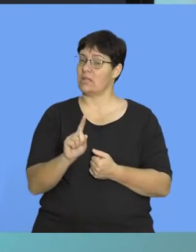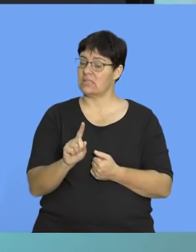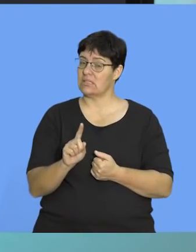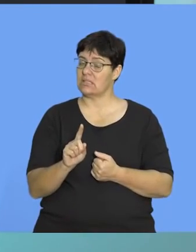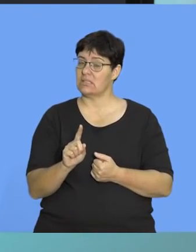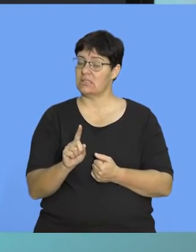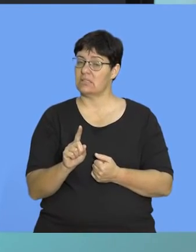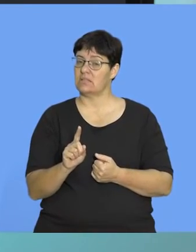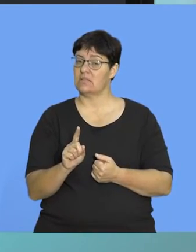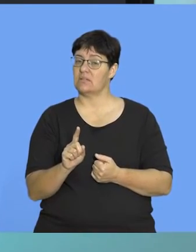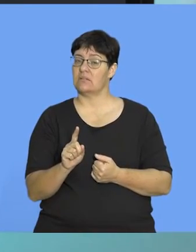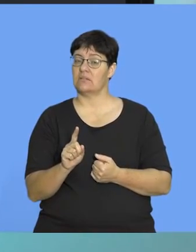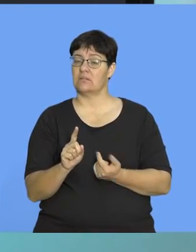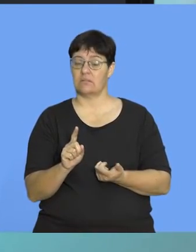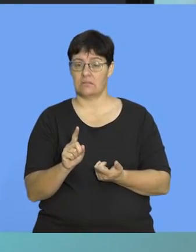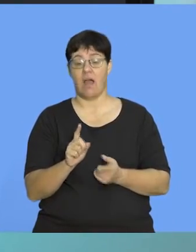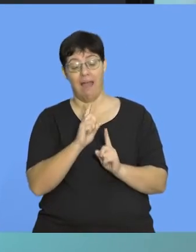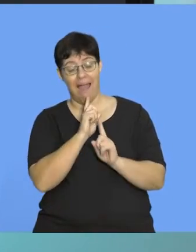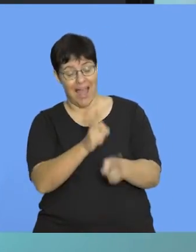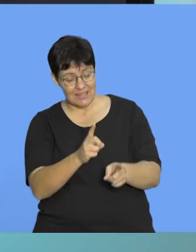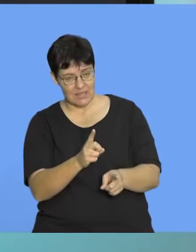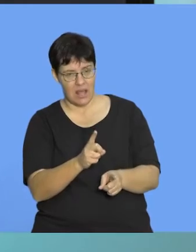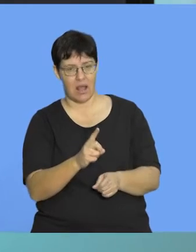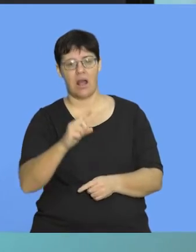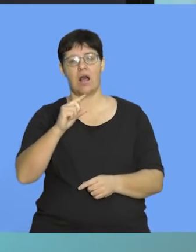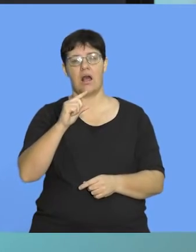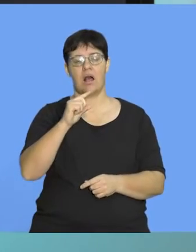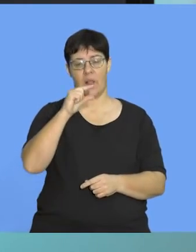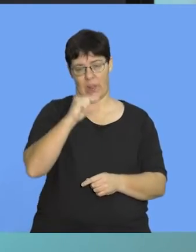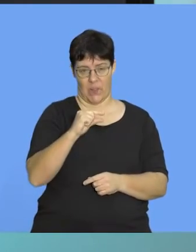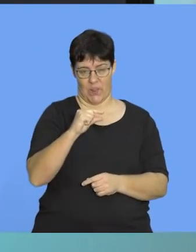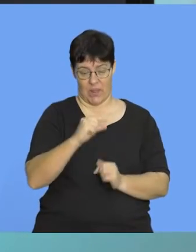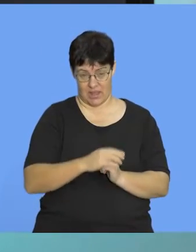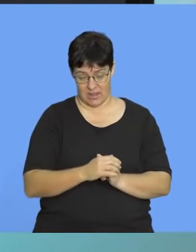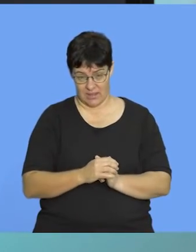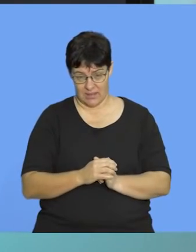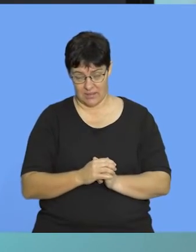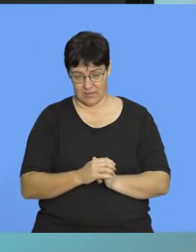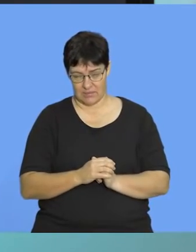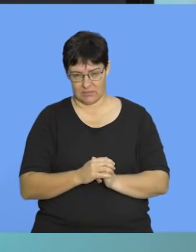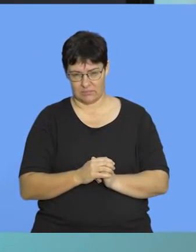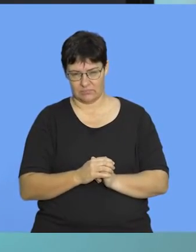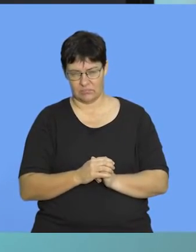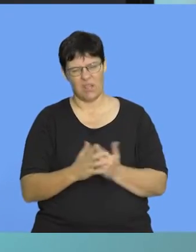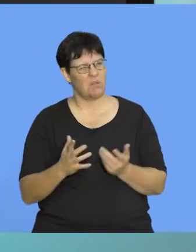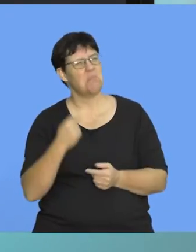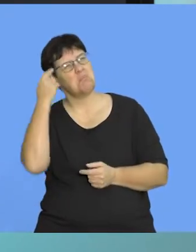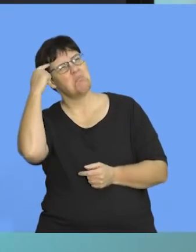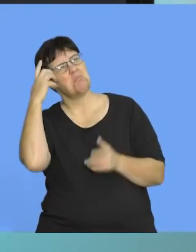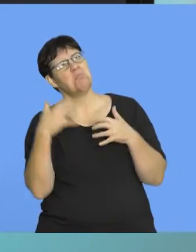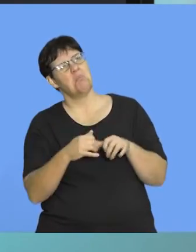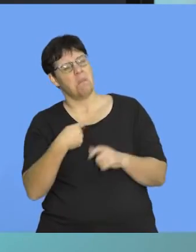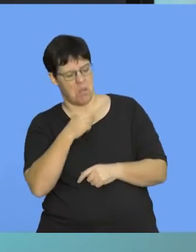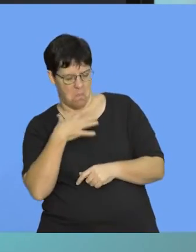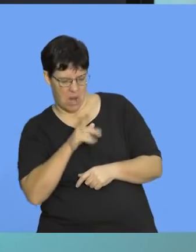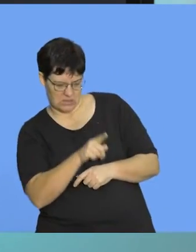to get a small answer. So before I even do the calculation, I'm going, what sort of answer am